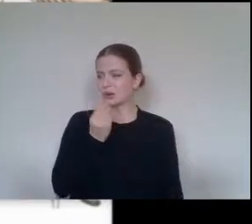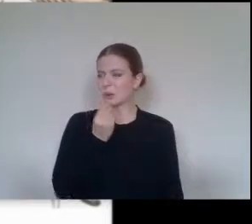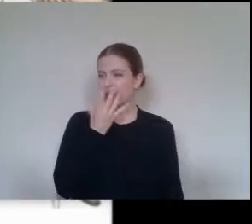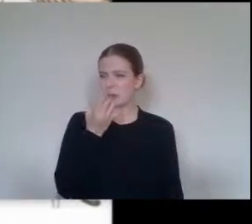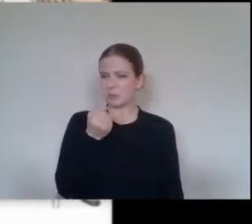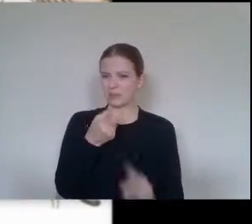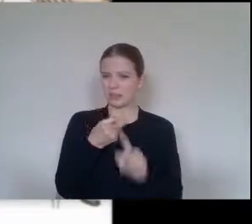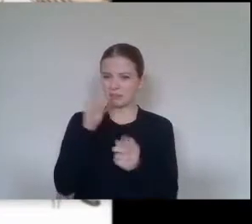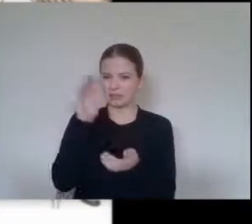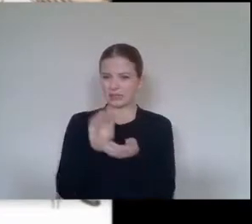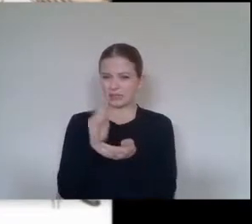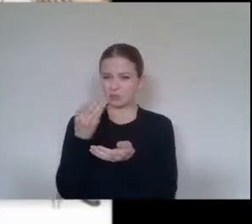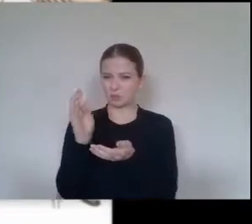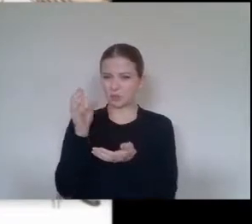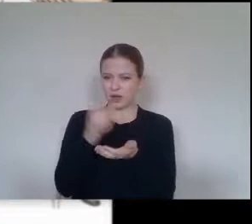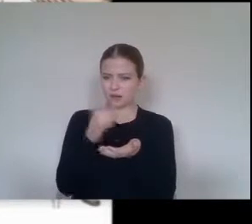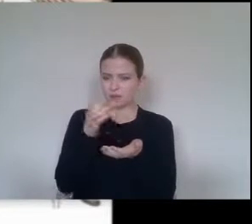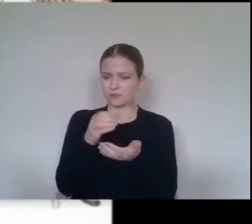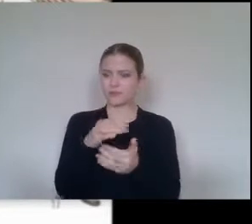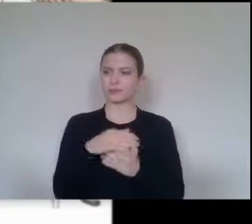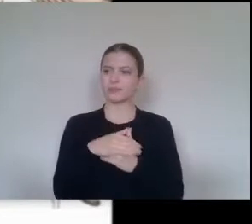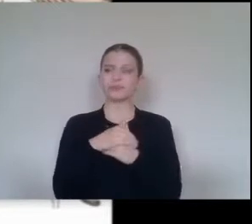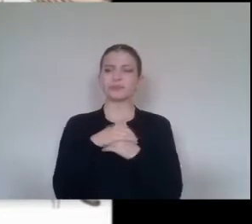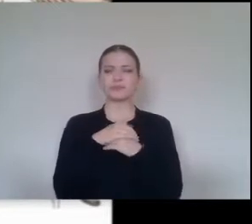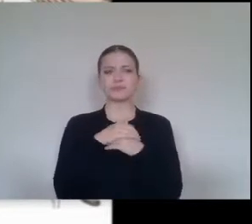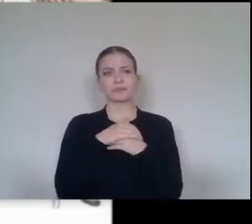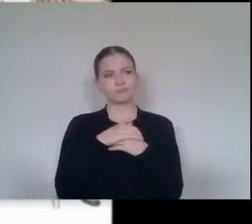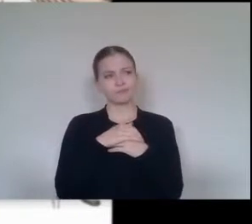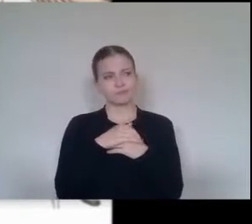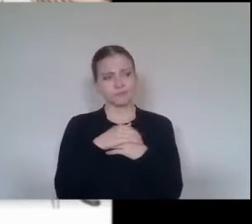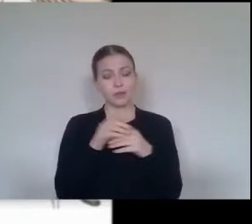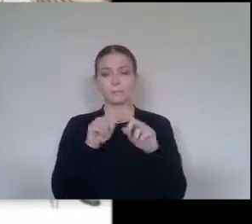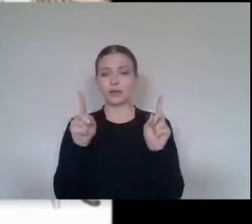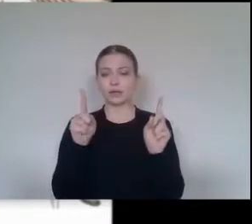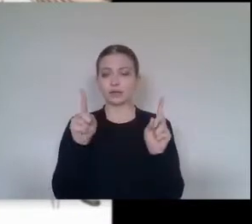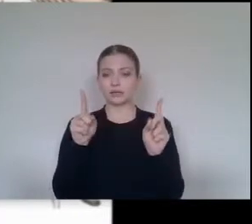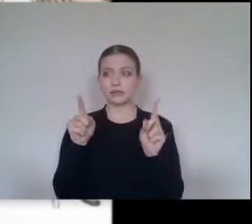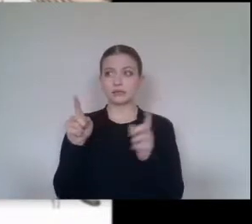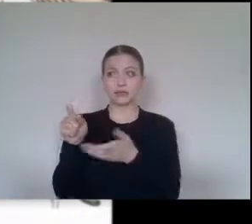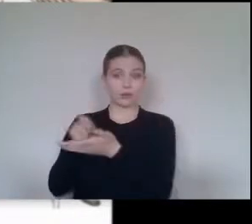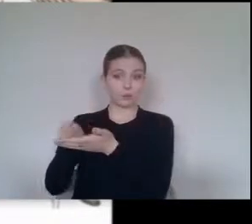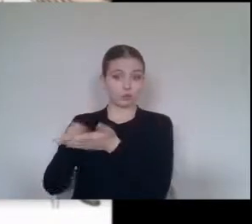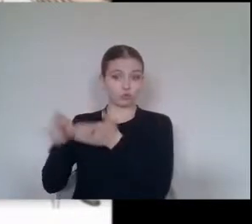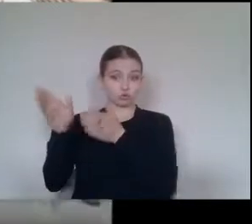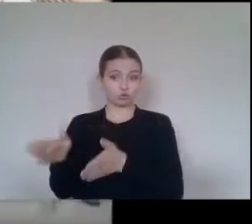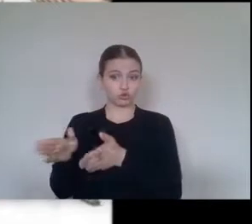a little blue cup. But